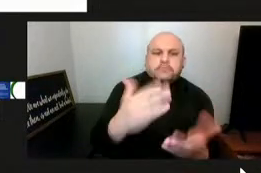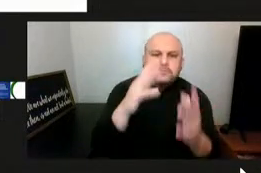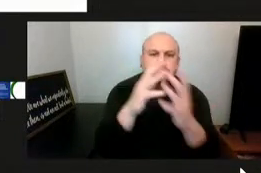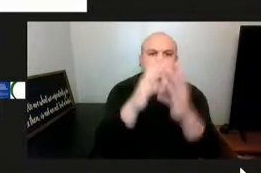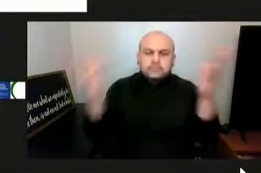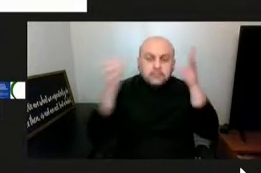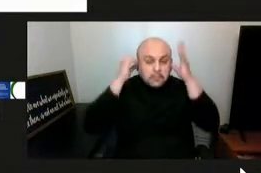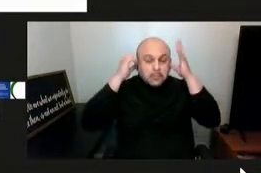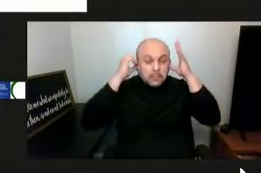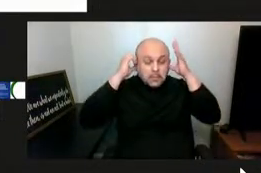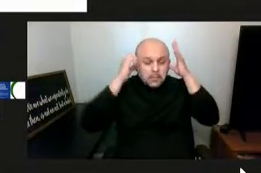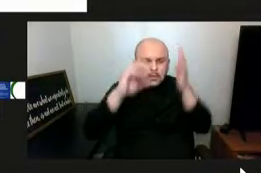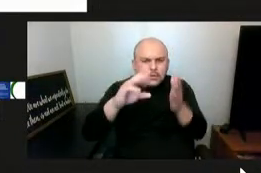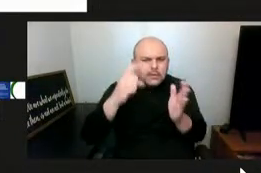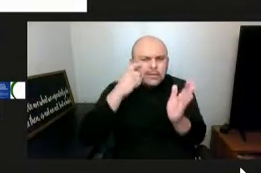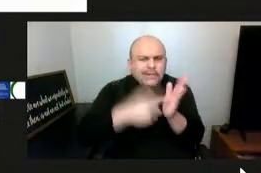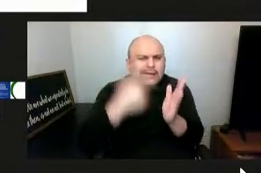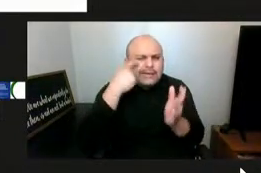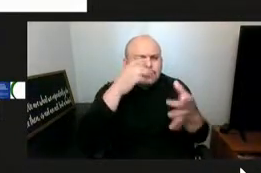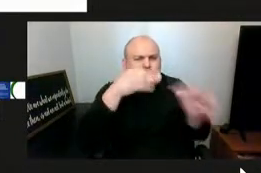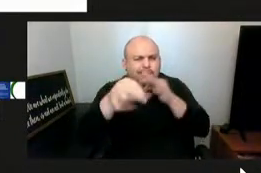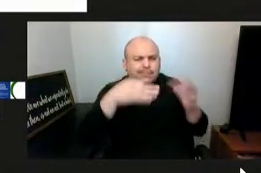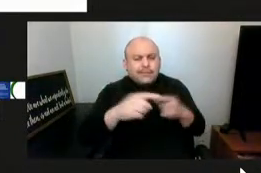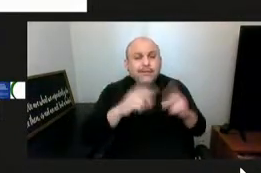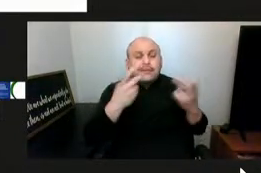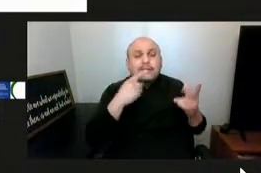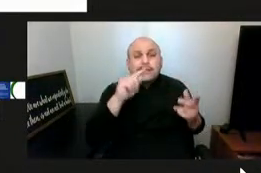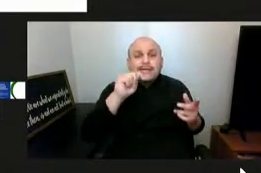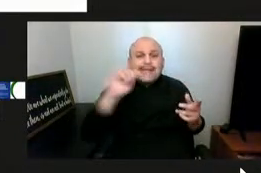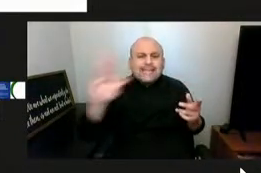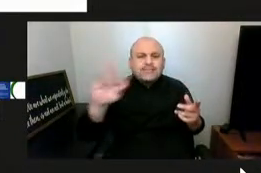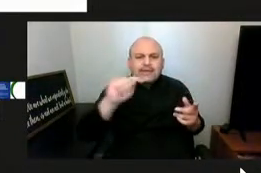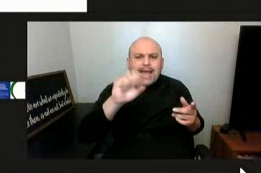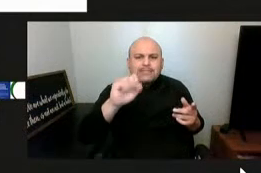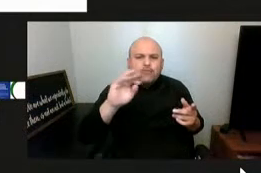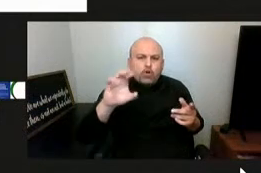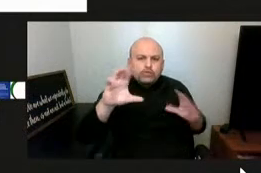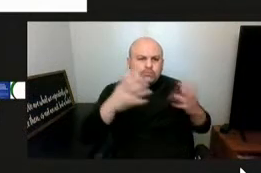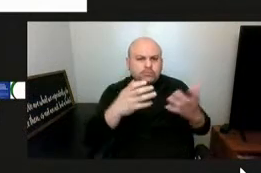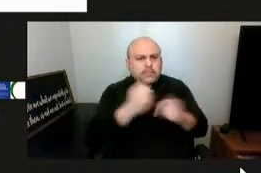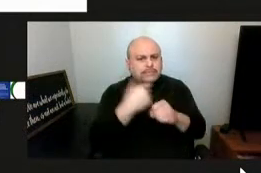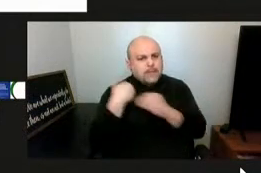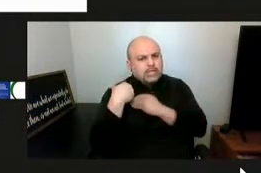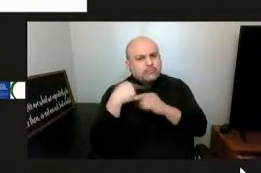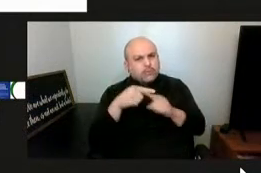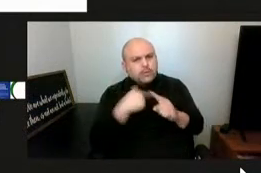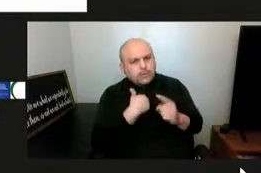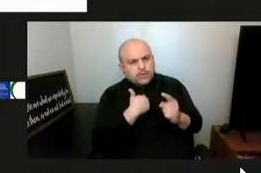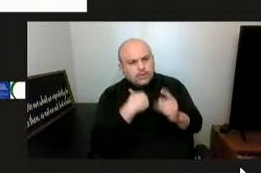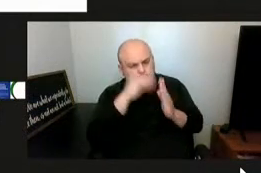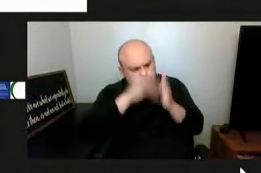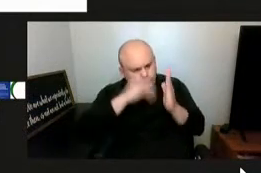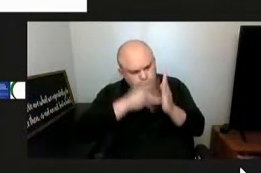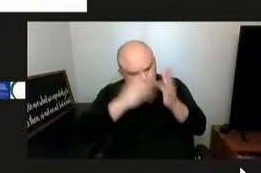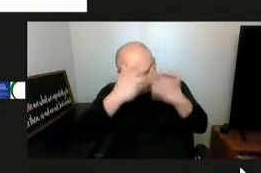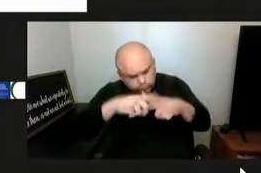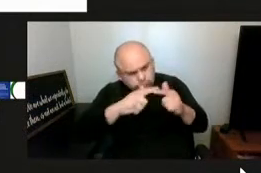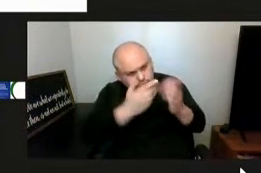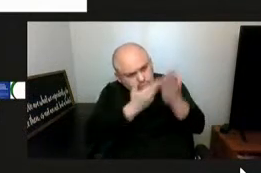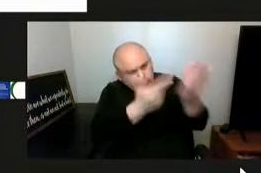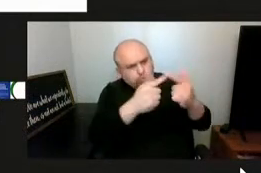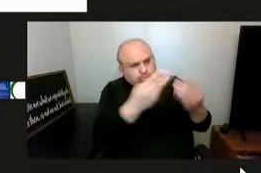As noted earlier, the task force is responsible for making recommendations for mitigating health inequities caused